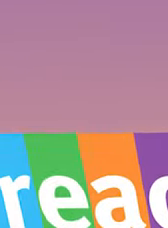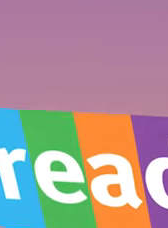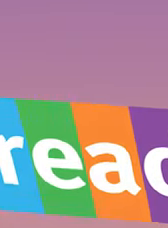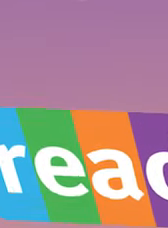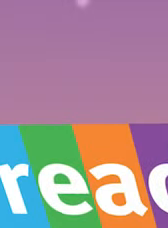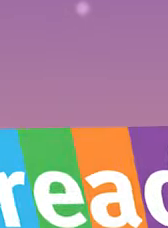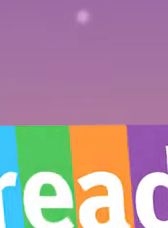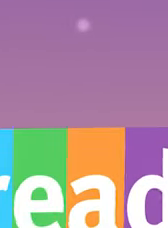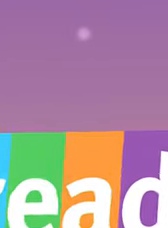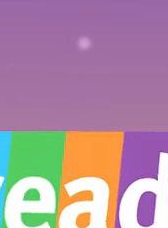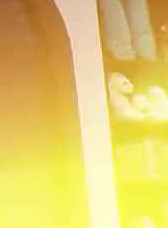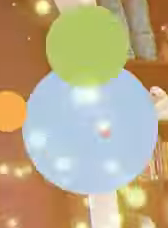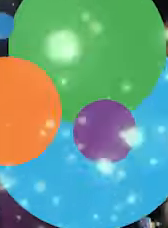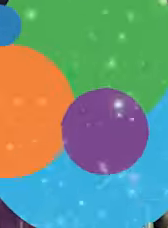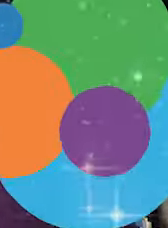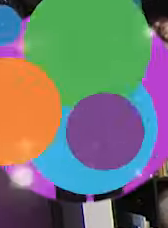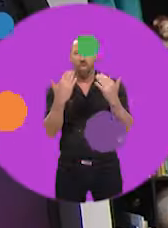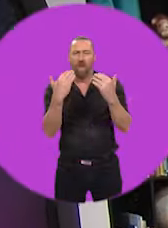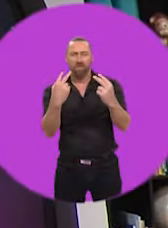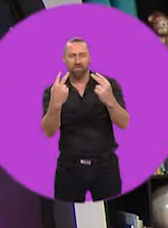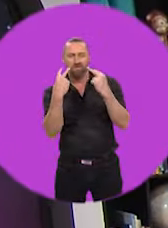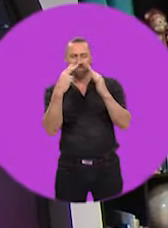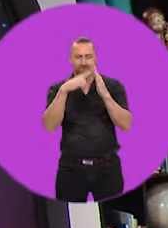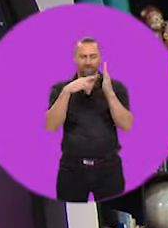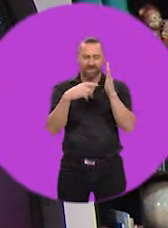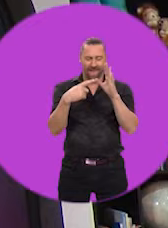Reading at Home TV. Welcome back to Reading